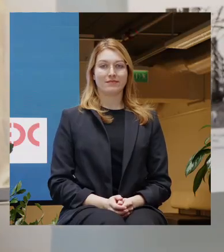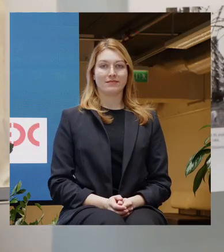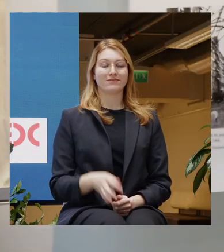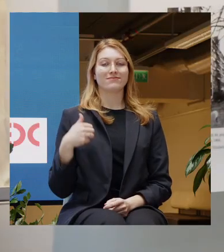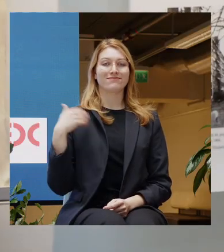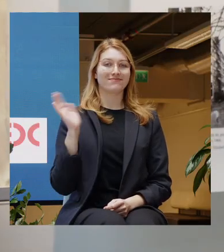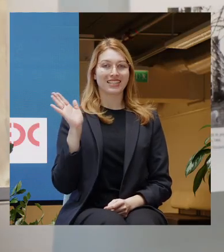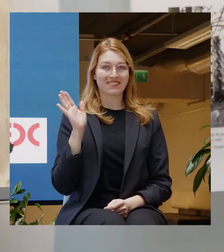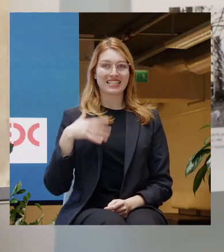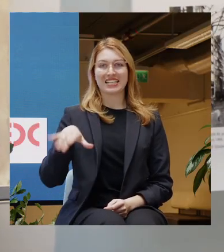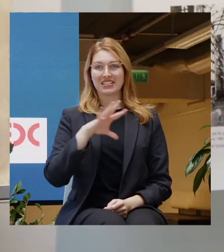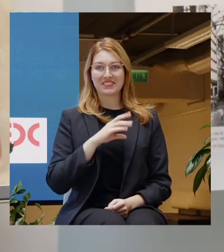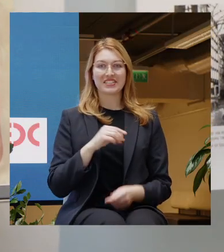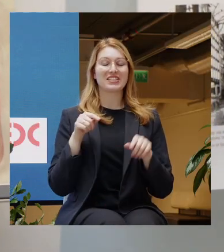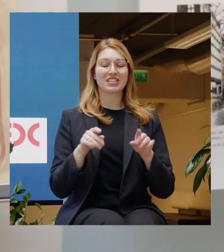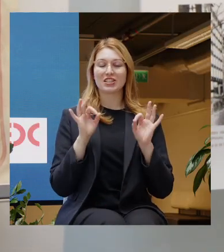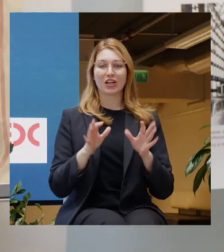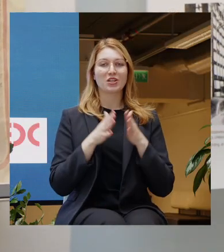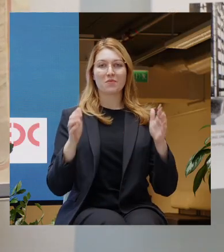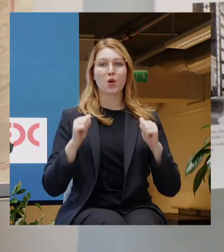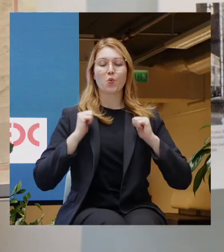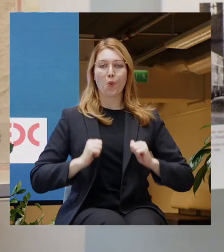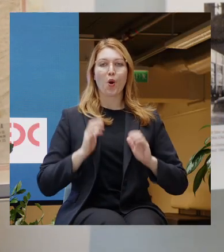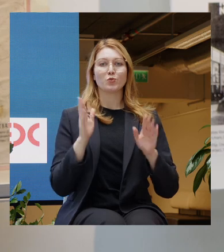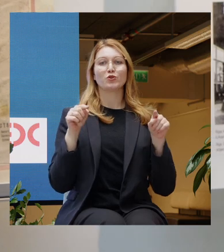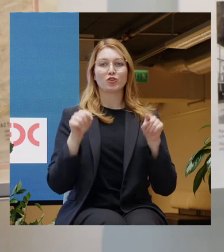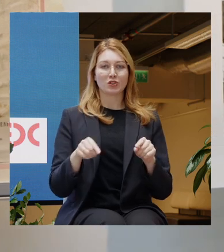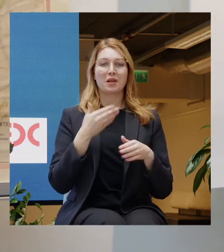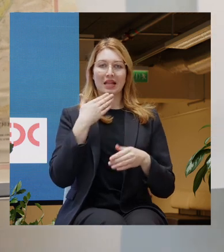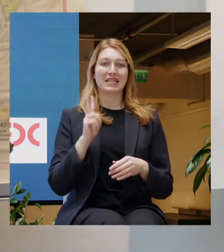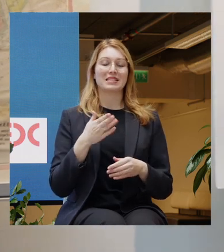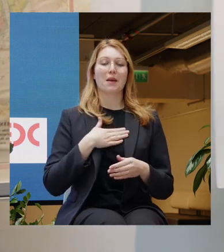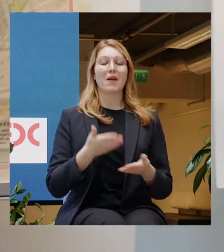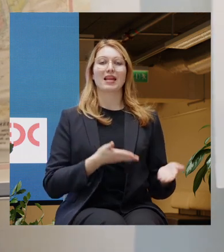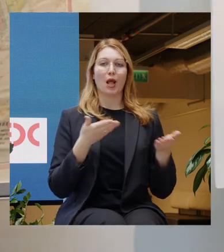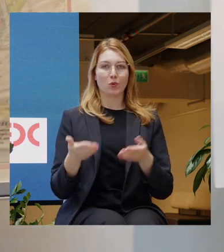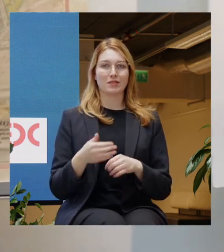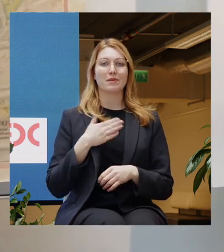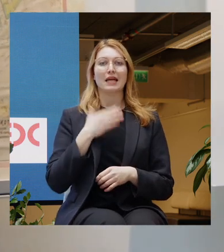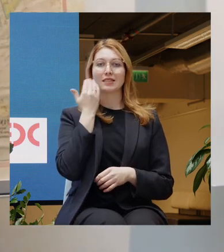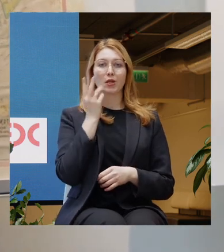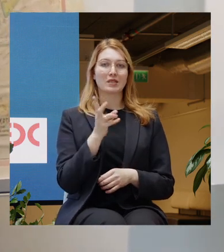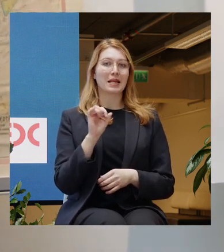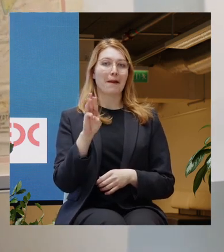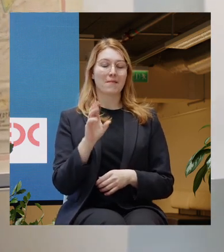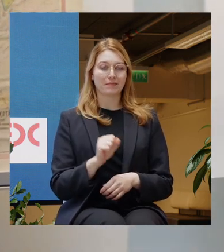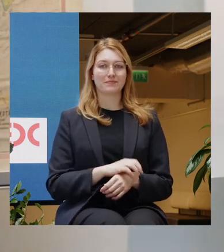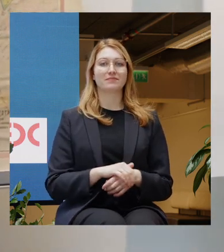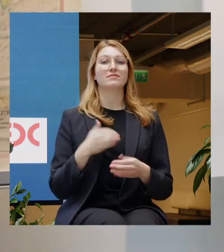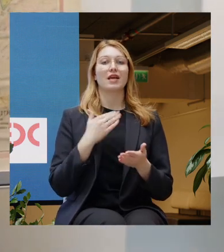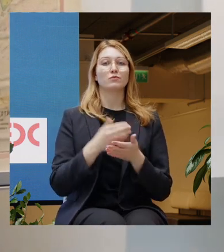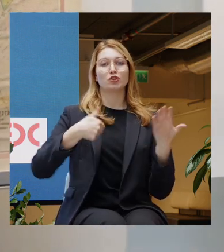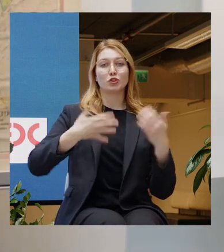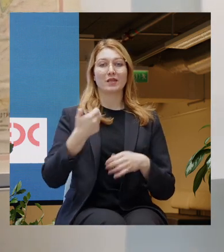Hello, everyone. It's a great honor to be here, and thank you for inviting me. My name is Kim. I am